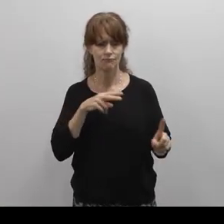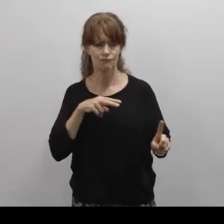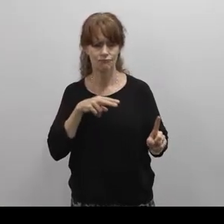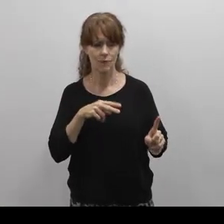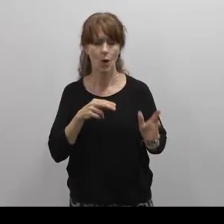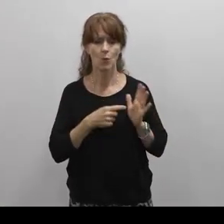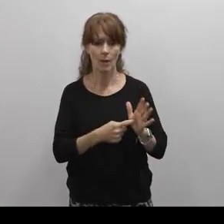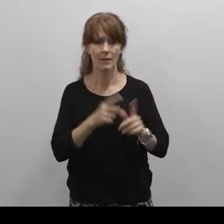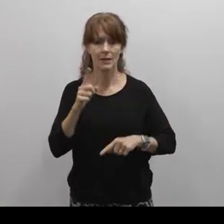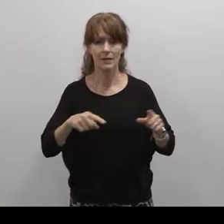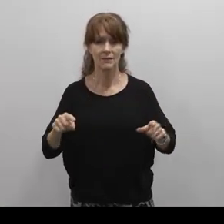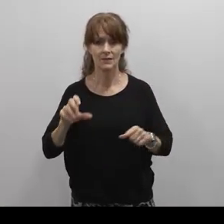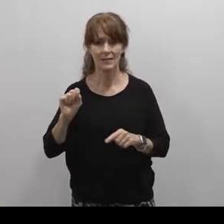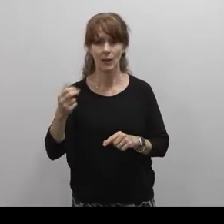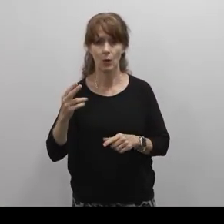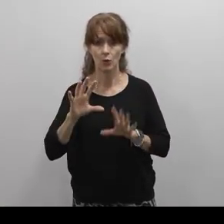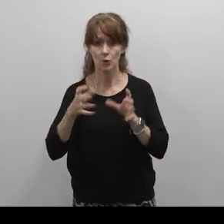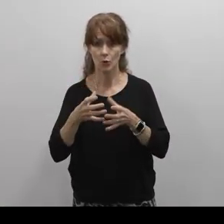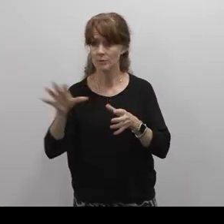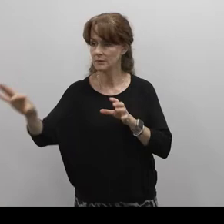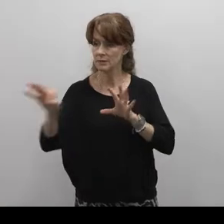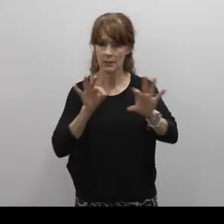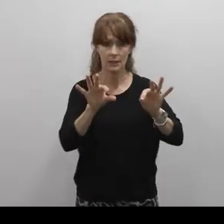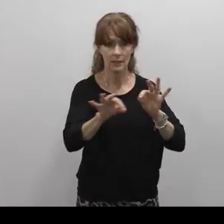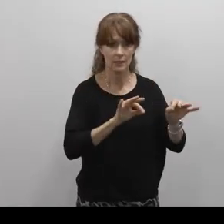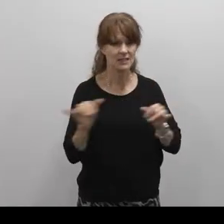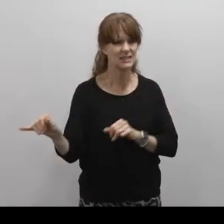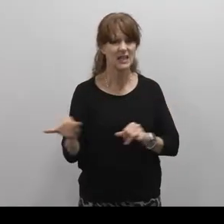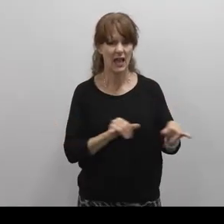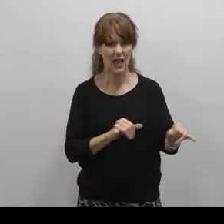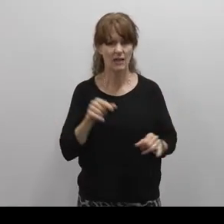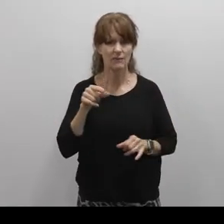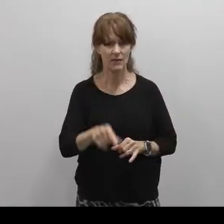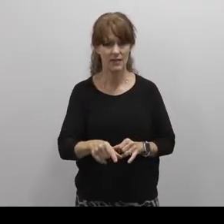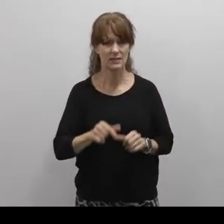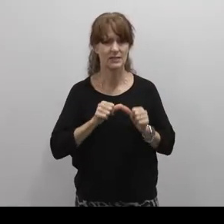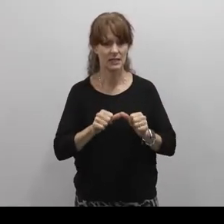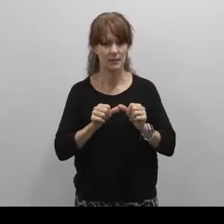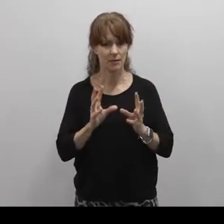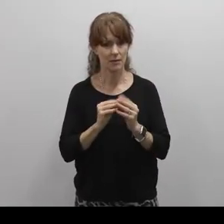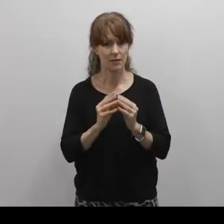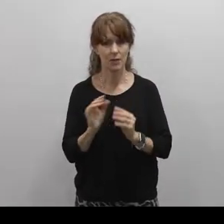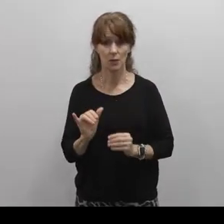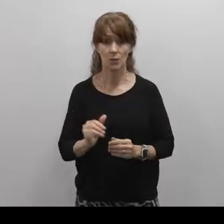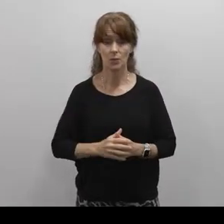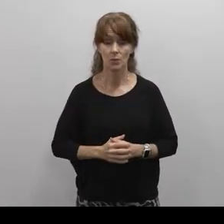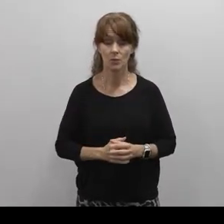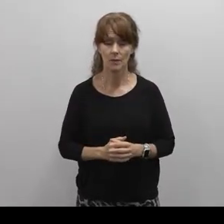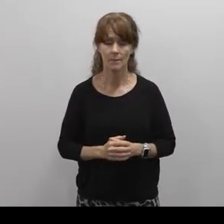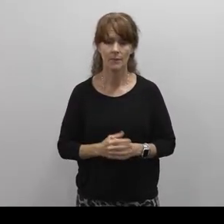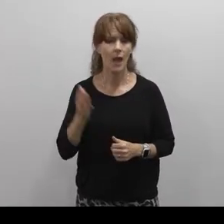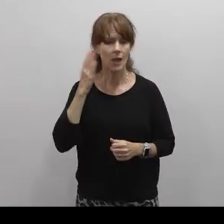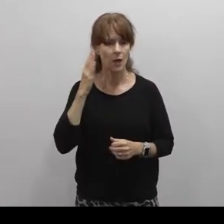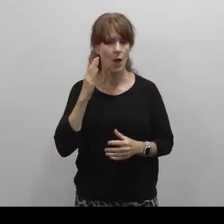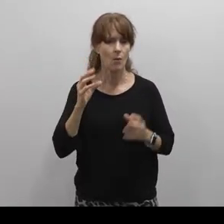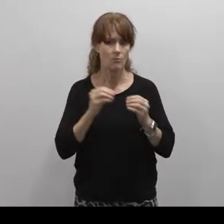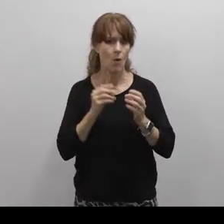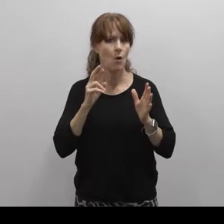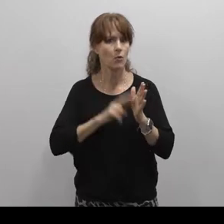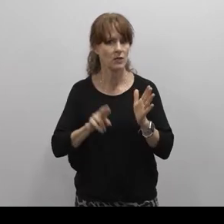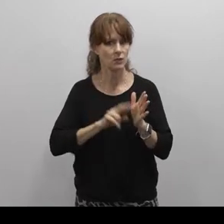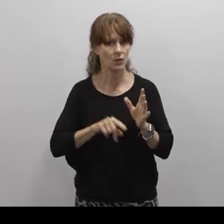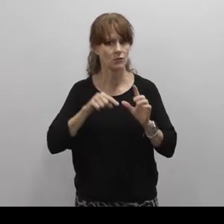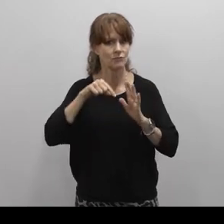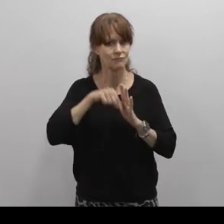representation from different stakeholder groups. I envision we would do the same thing on this Sustainability Committee as well. We know there's further research for us to